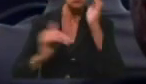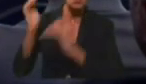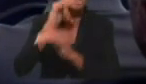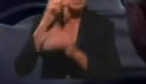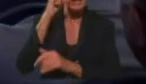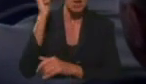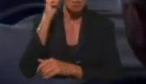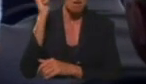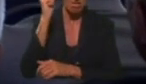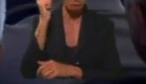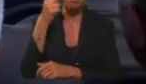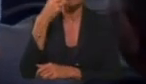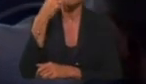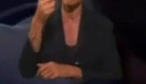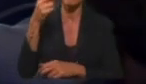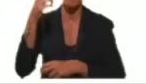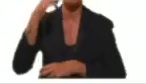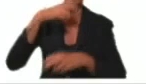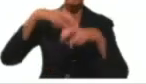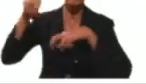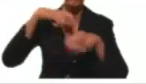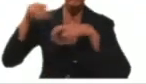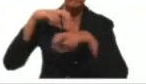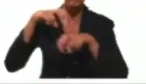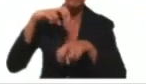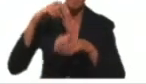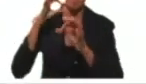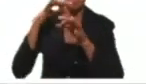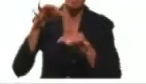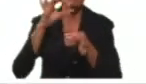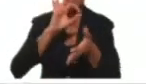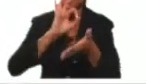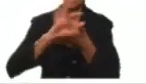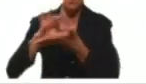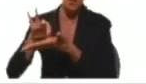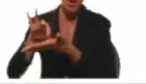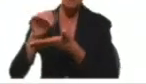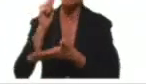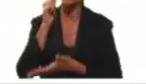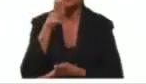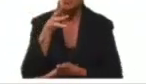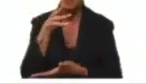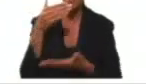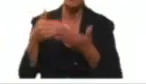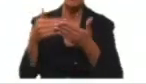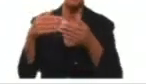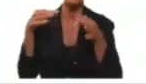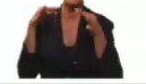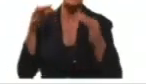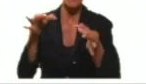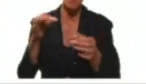of congestion regularly. Car dependence might be a choice many make due to perceived convenience or actual